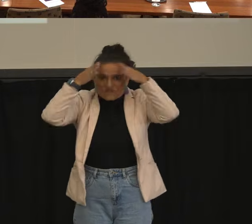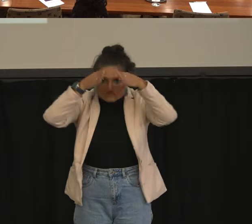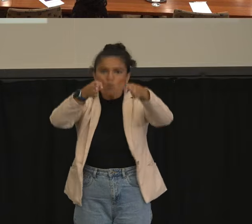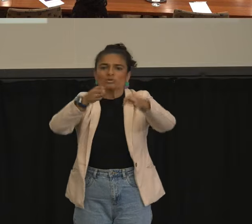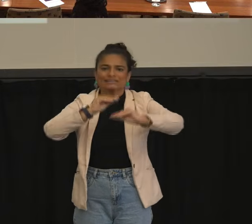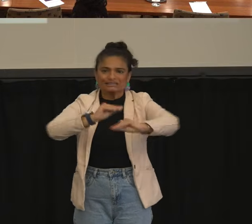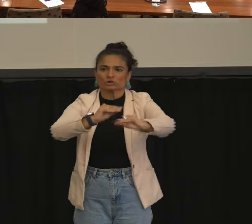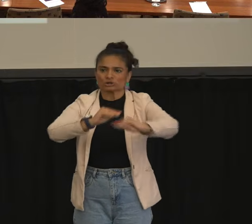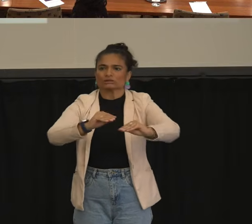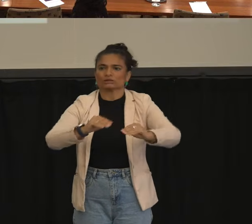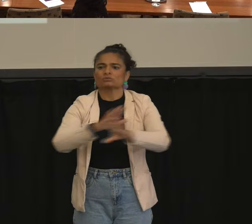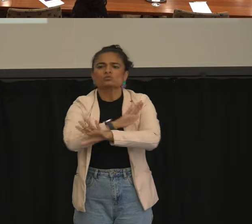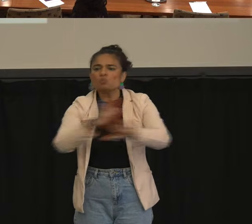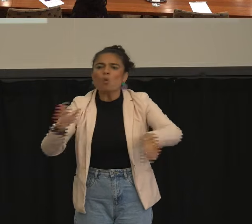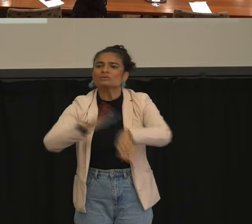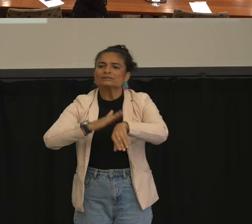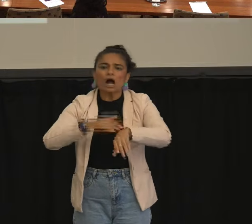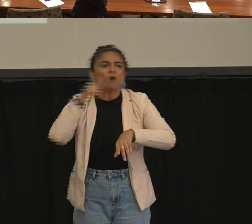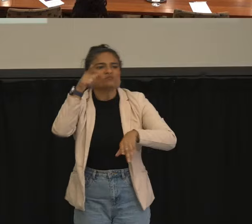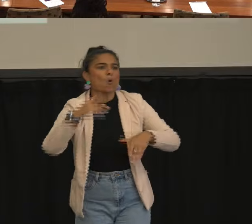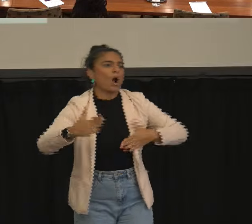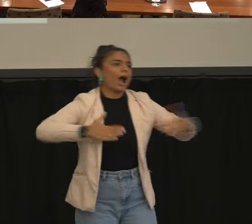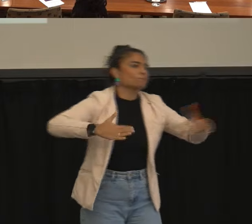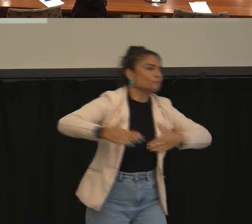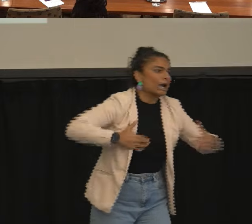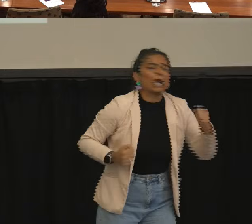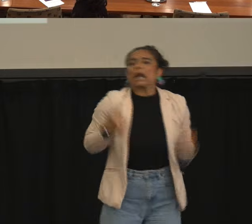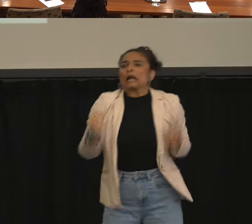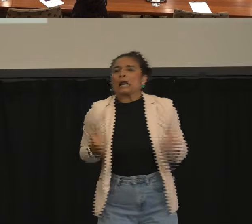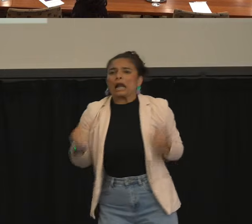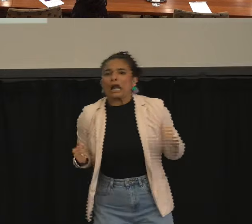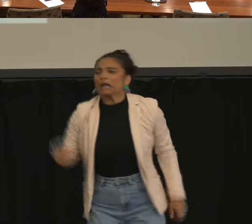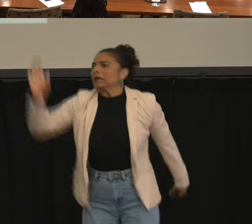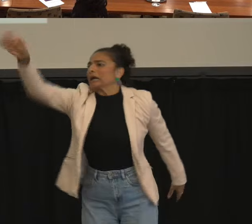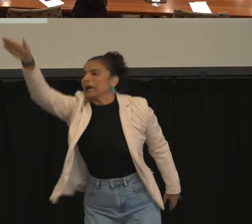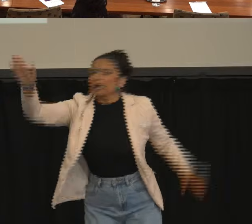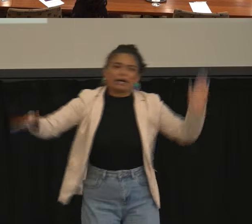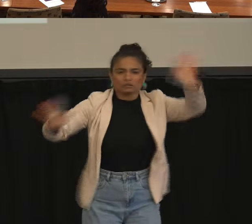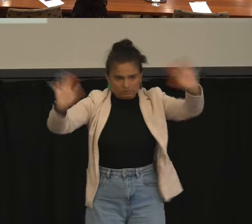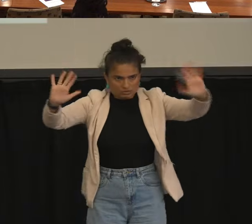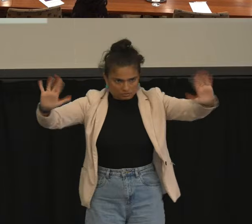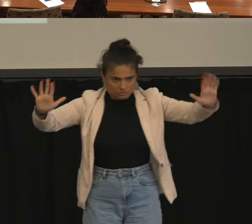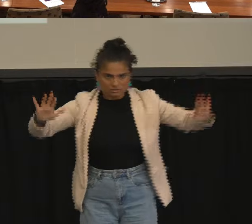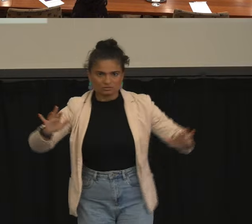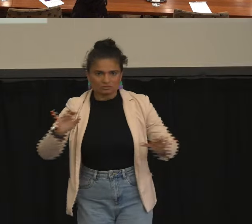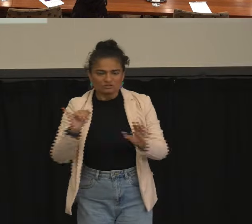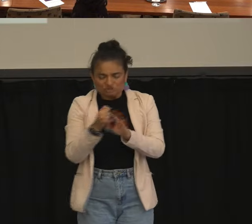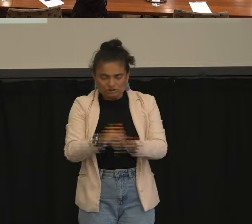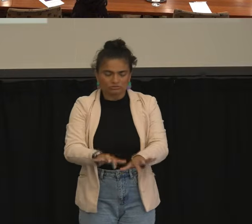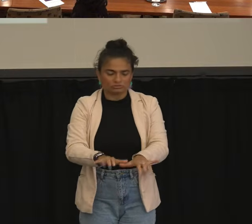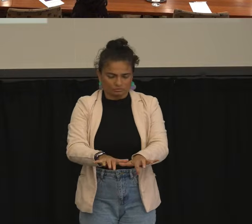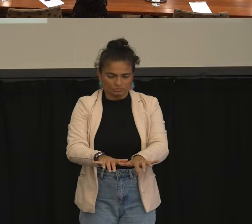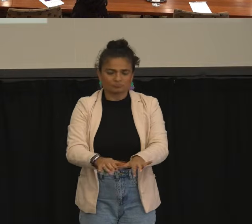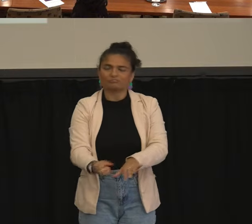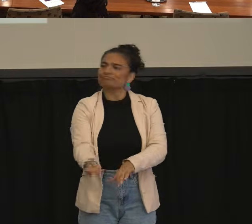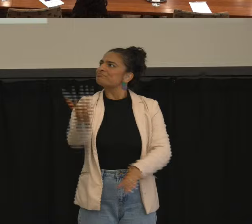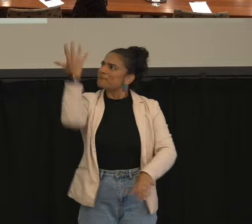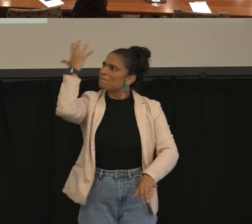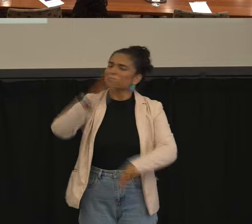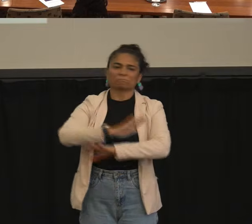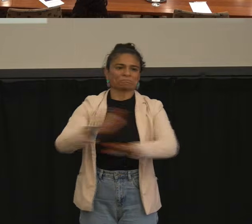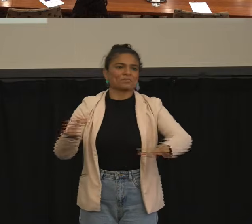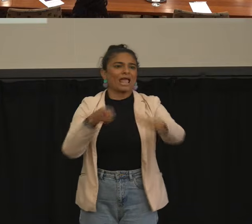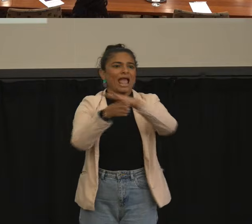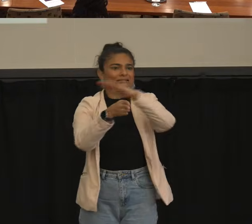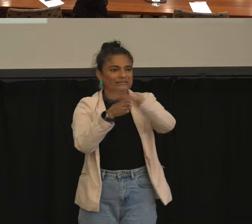and project the story, and they focus only on the teaching and less time on the admin and the prep that goes with